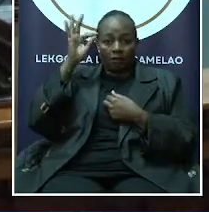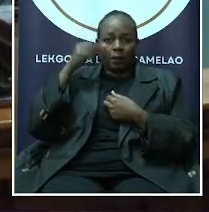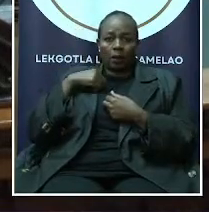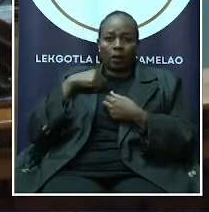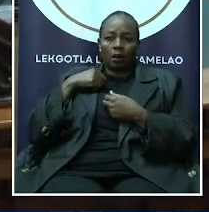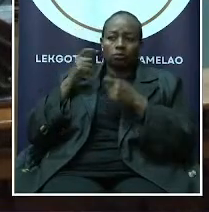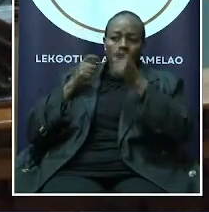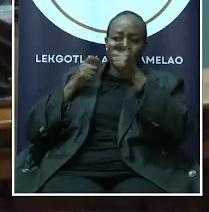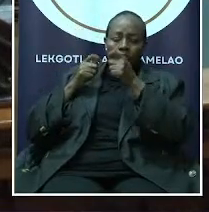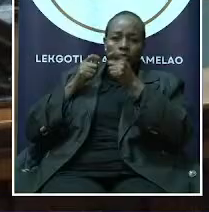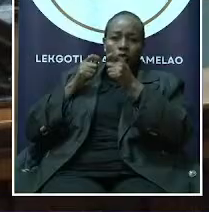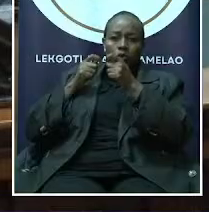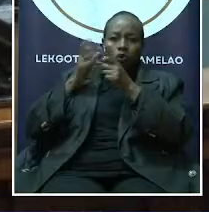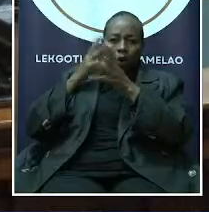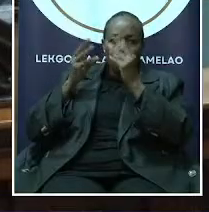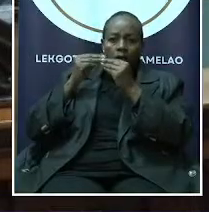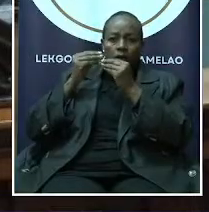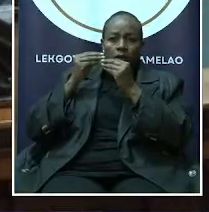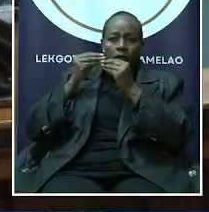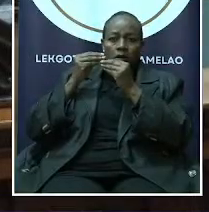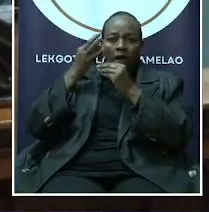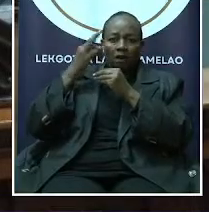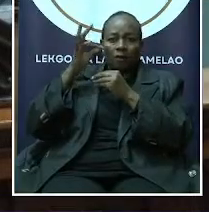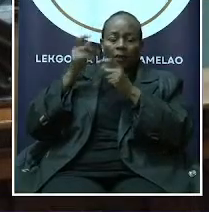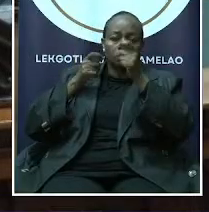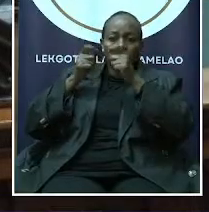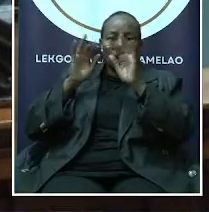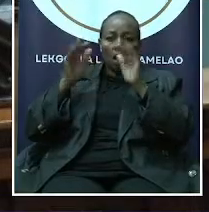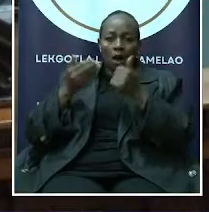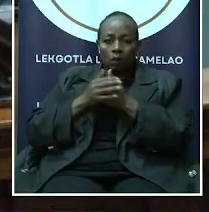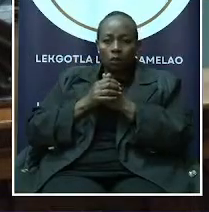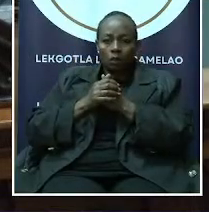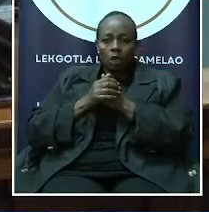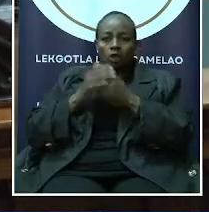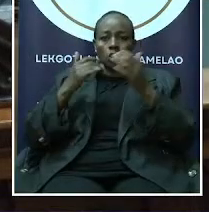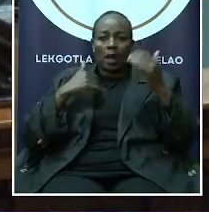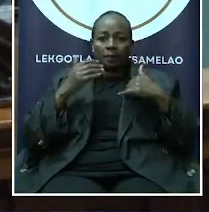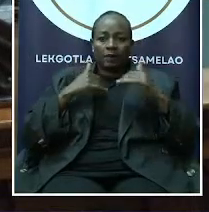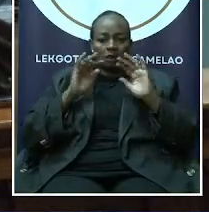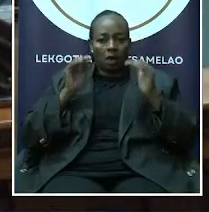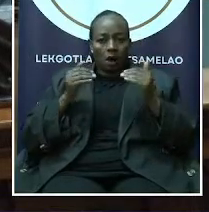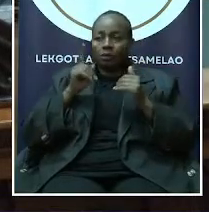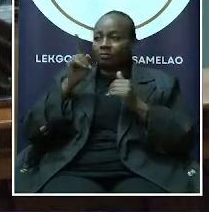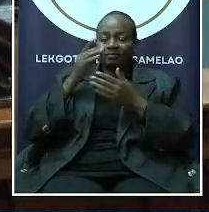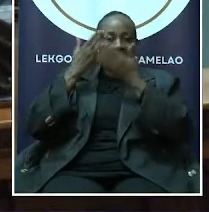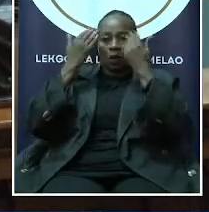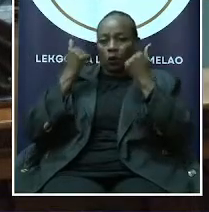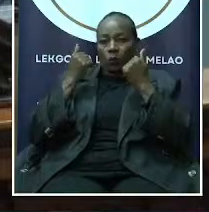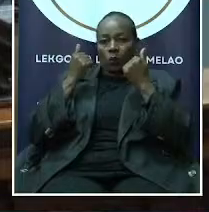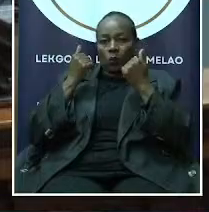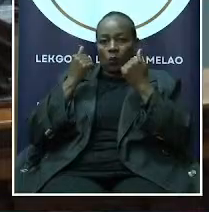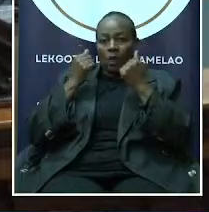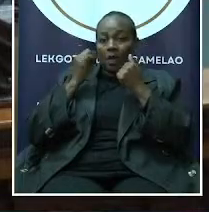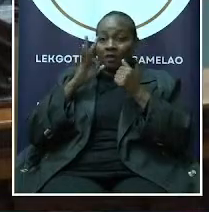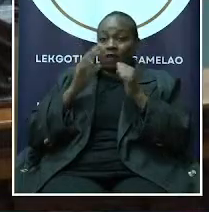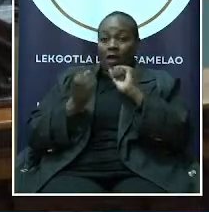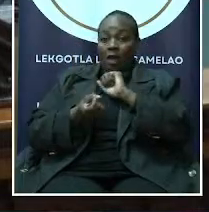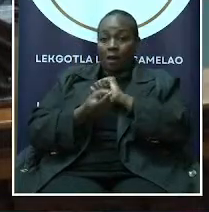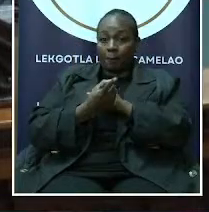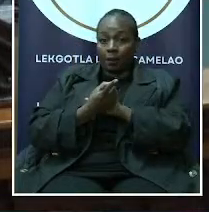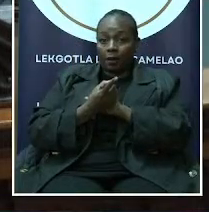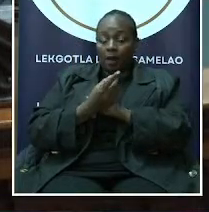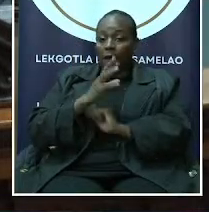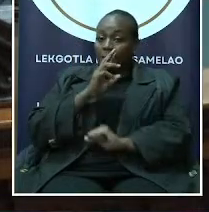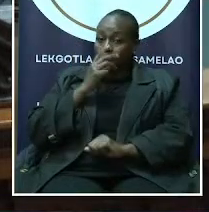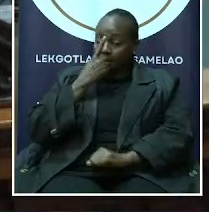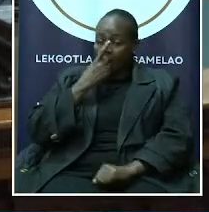mandated to learn how to govern and to learn how to administer. If that could be something that happens, I really believe